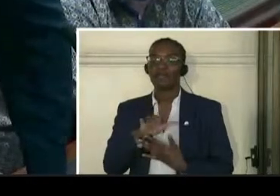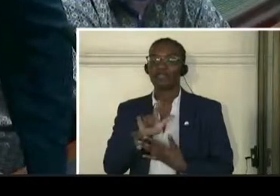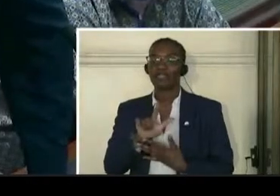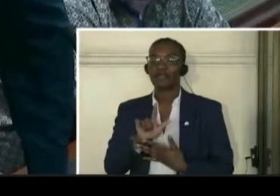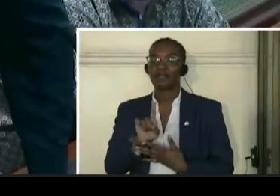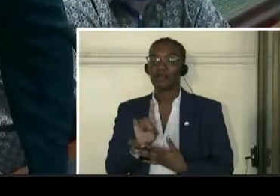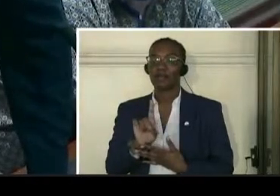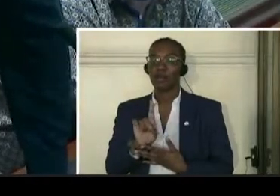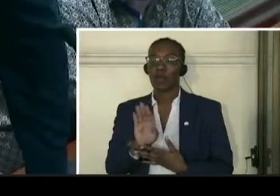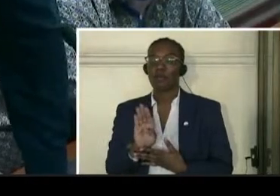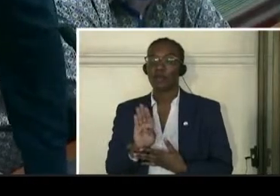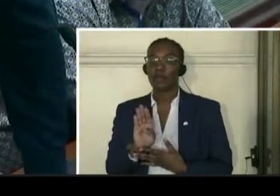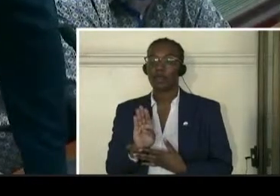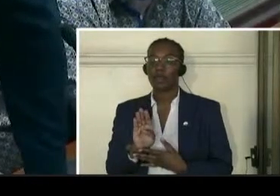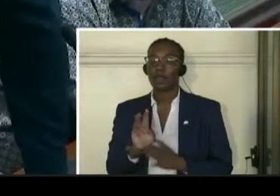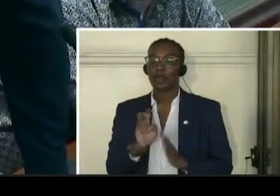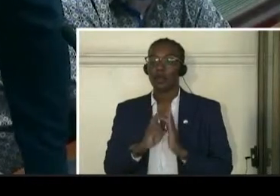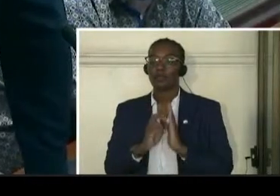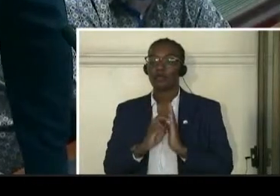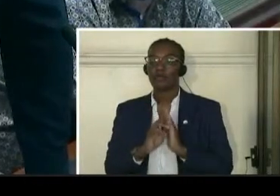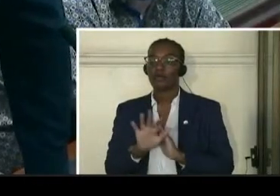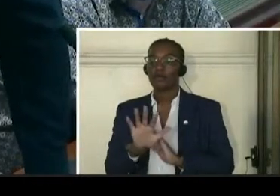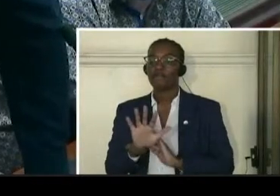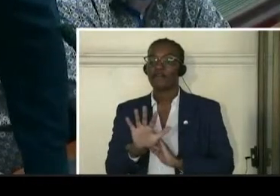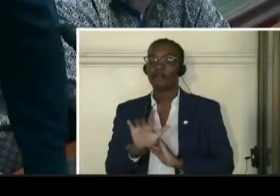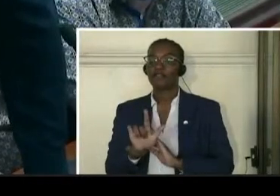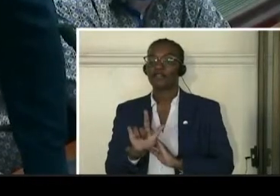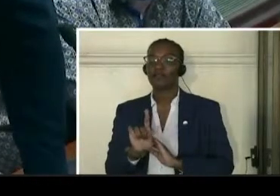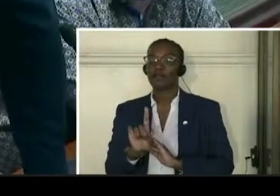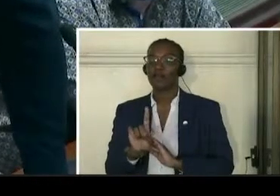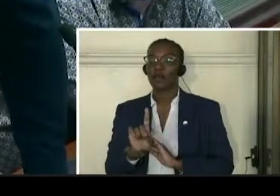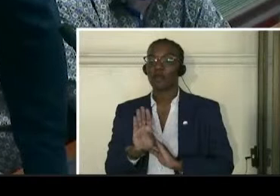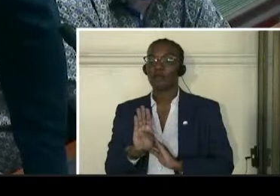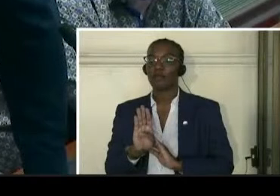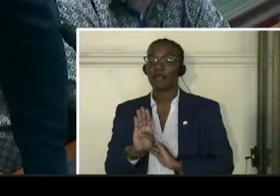57.1B. Rule? 57.1B.